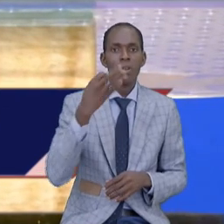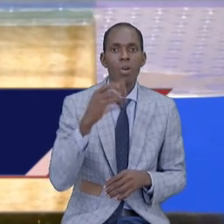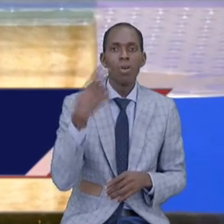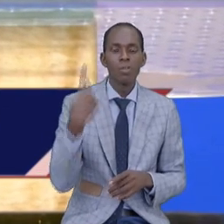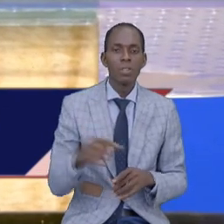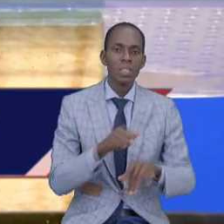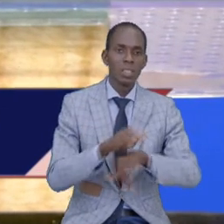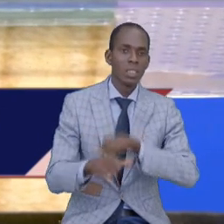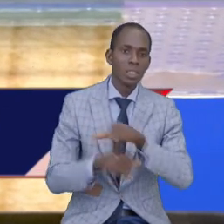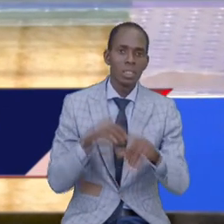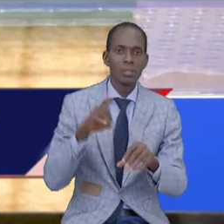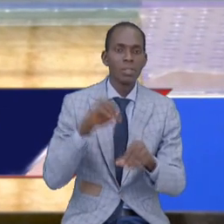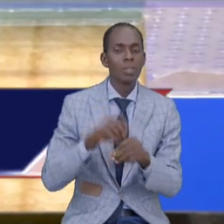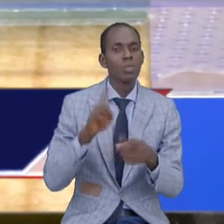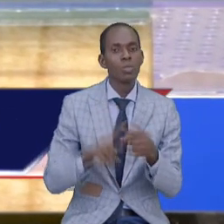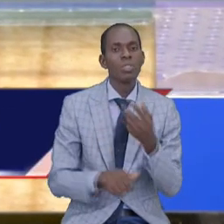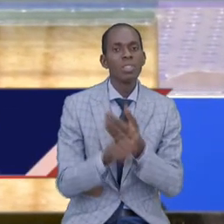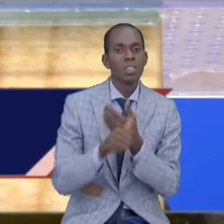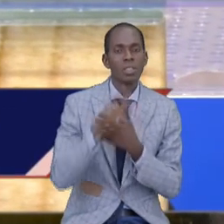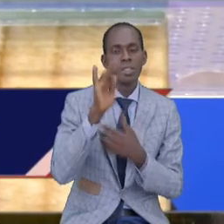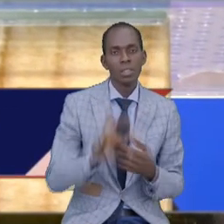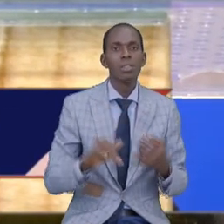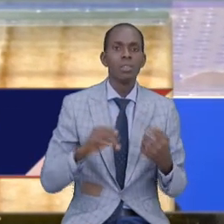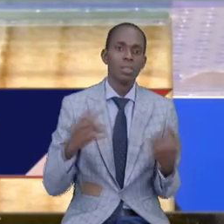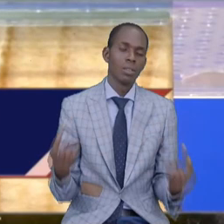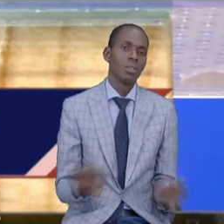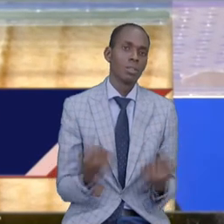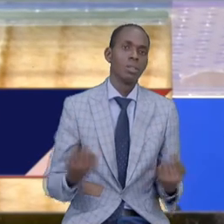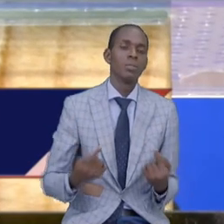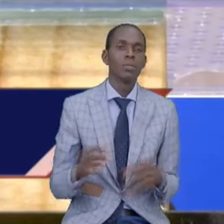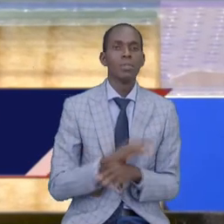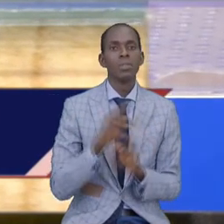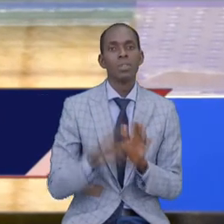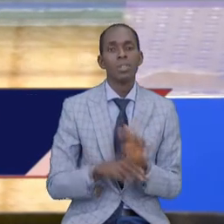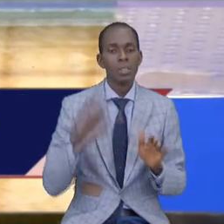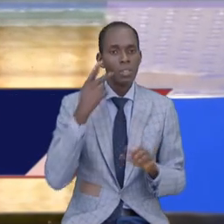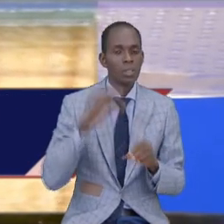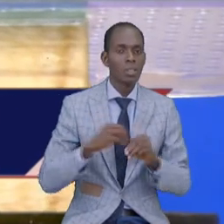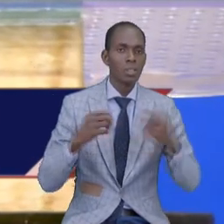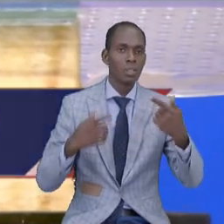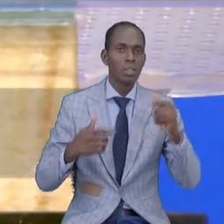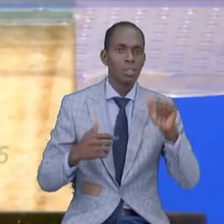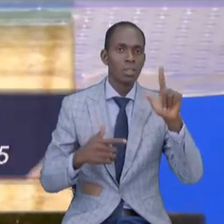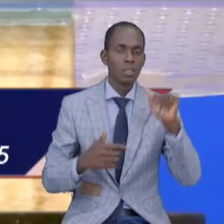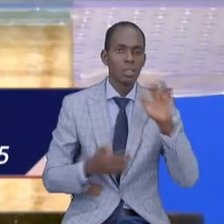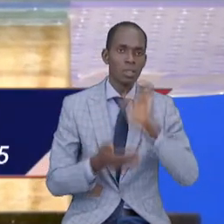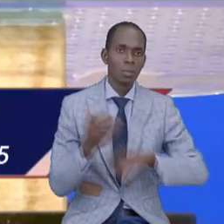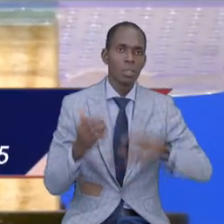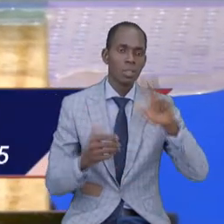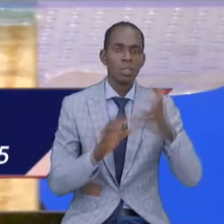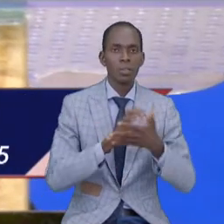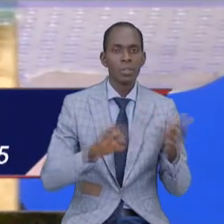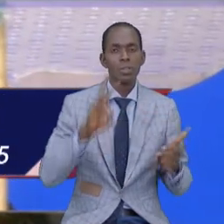the beguiled into deadly transgression. Look at Galatians chapter 3, and we're looking at verse